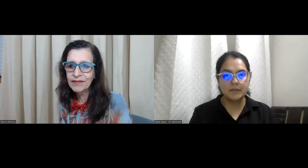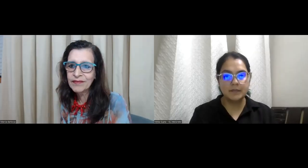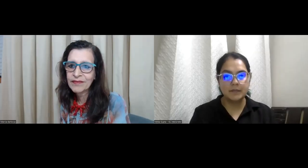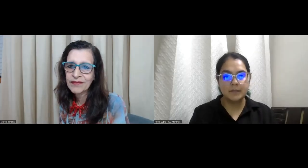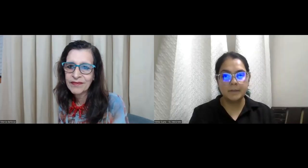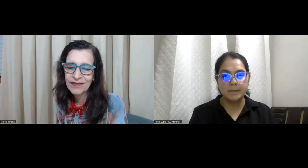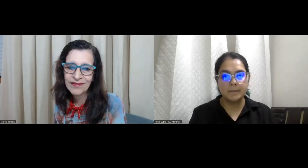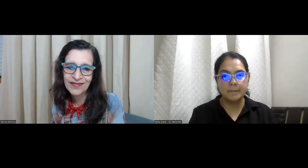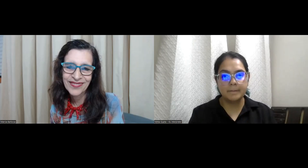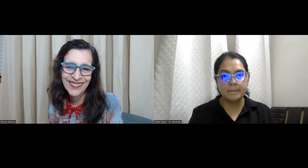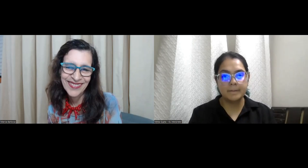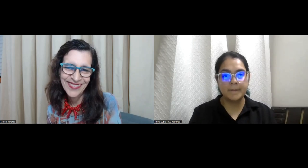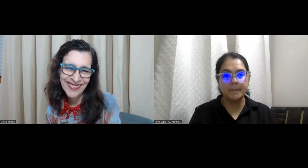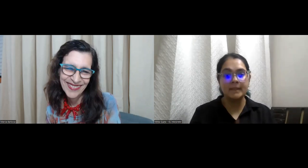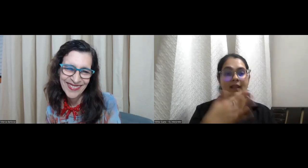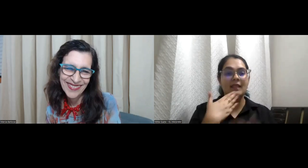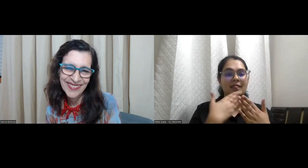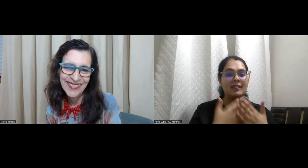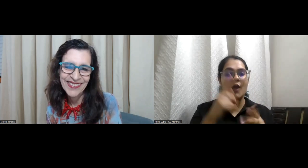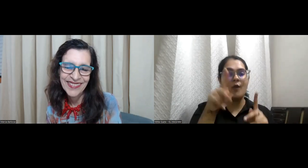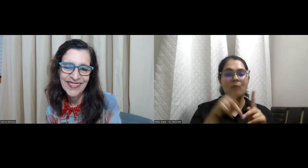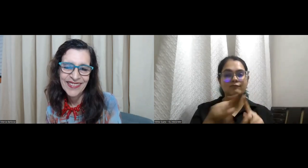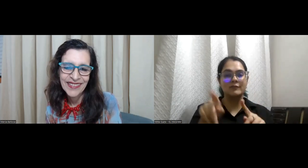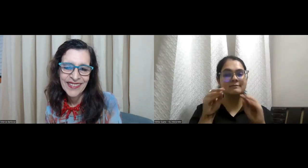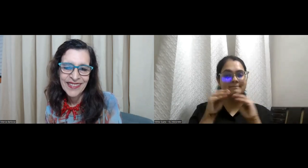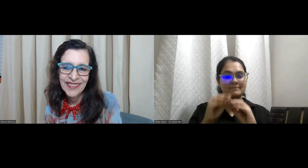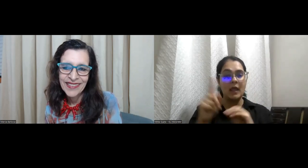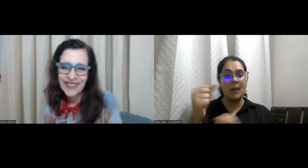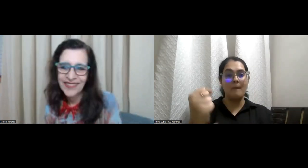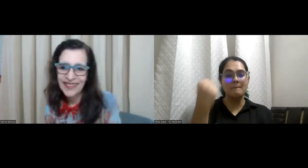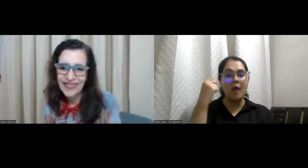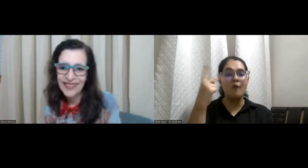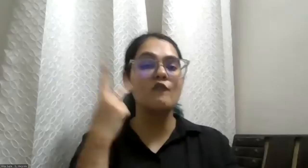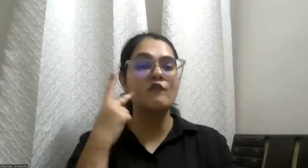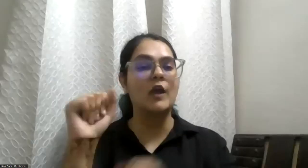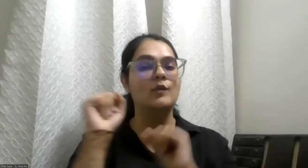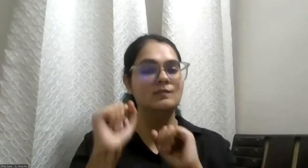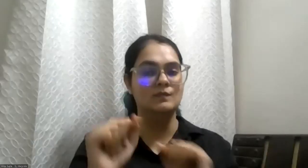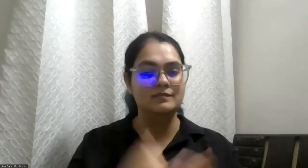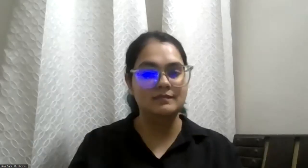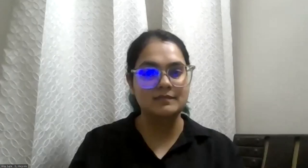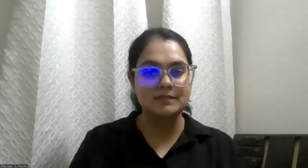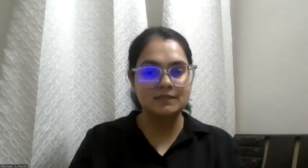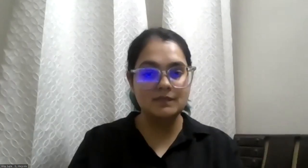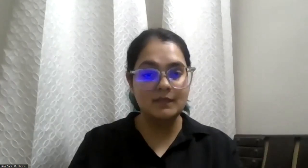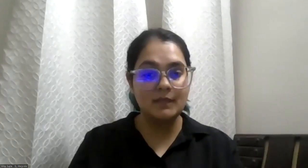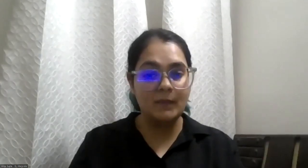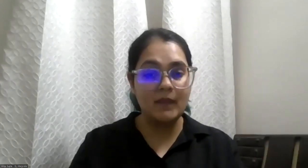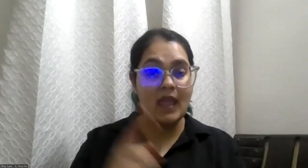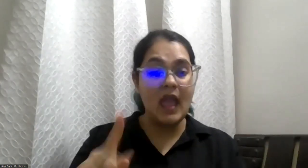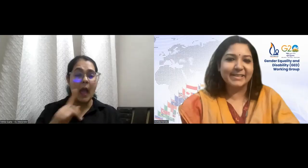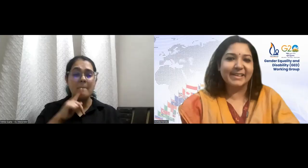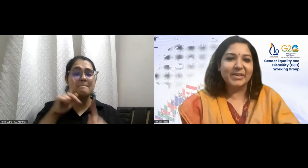Thank you so much, Professor Marcia, for your insightful and powerful views, I would say, on one of the key priorities